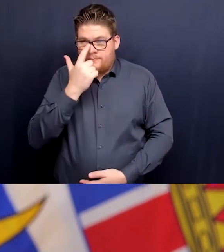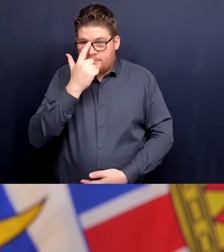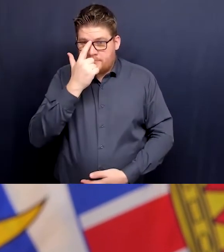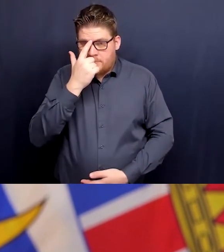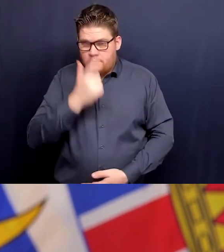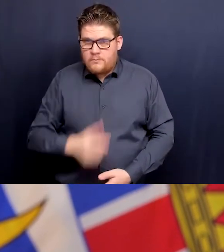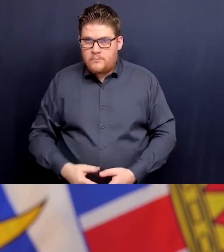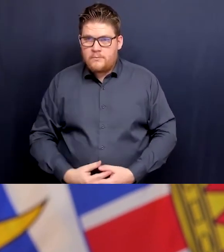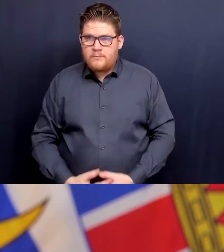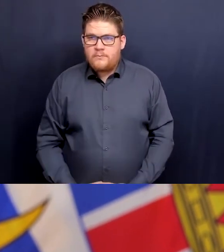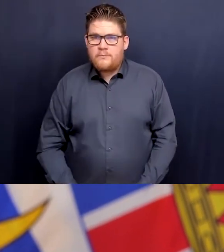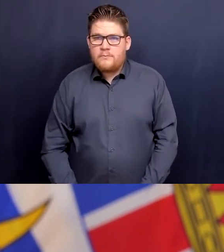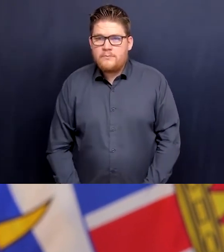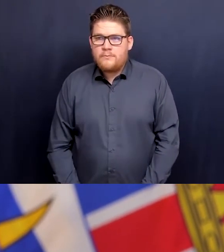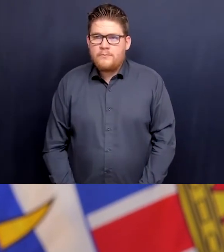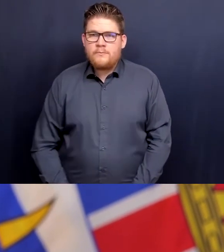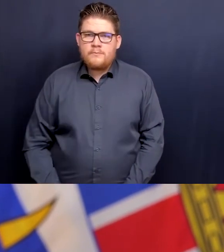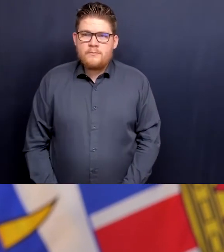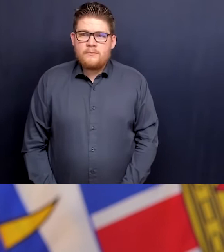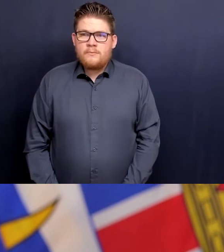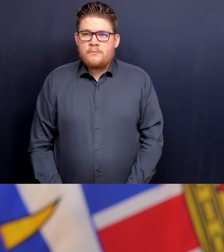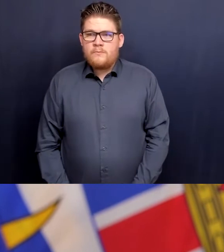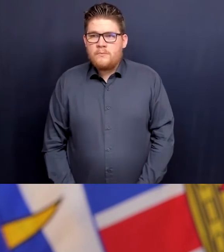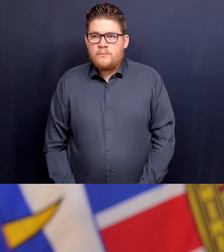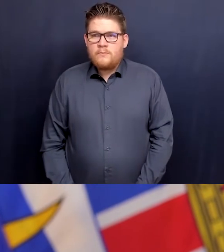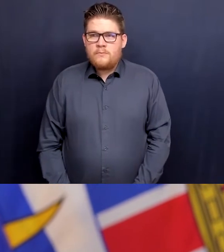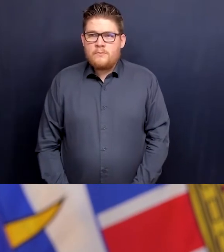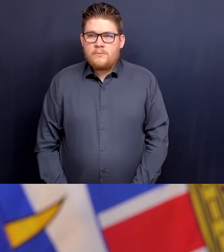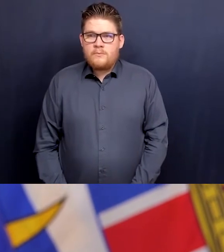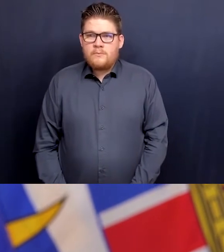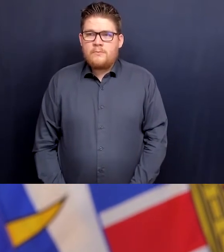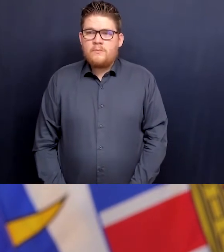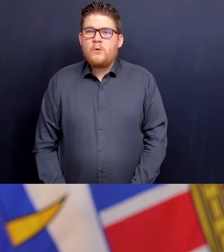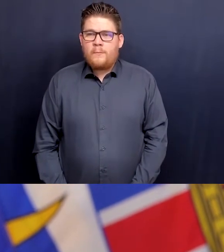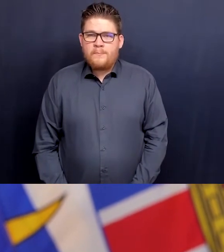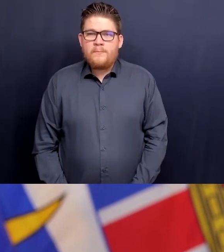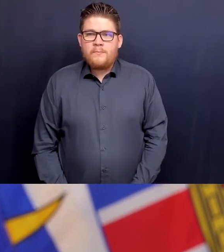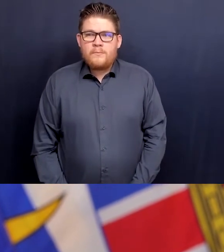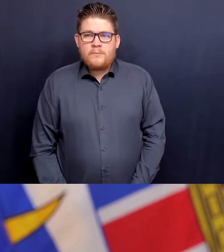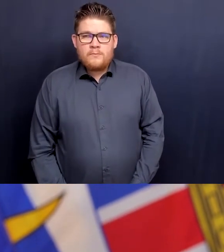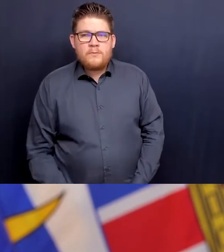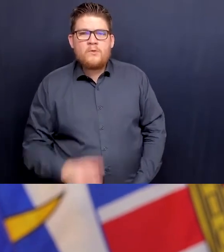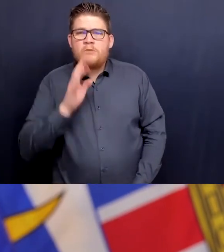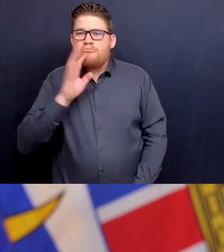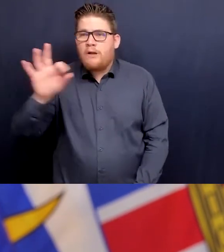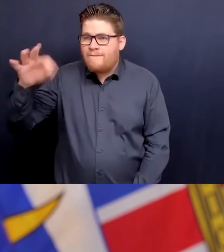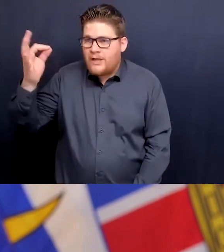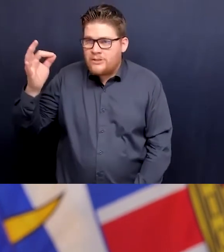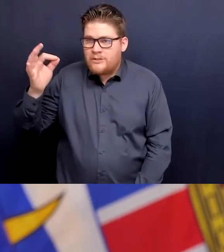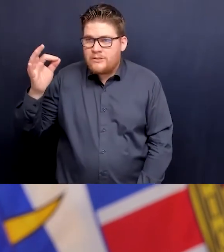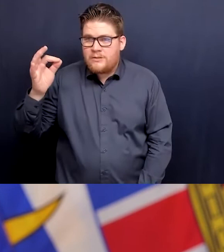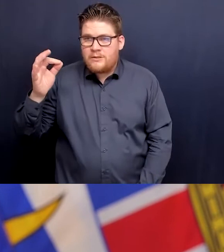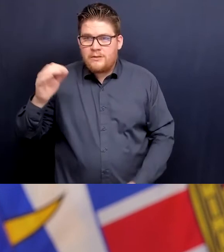Val, do you have a follow-up? I do, and I have to remind the minister to answer the first question in French when he